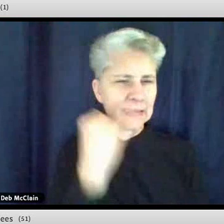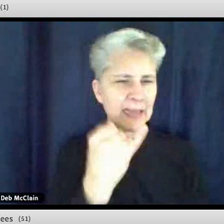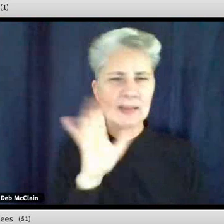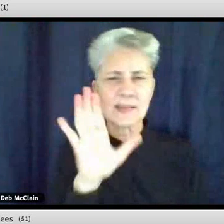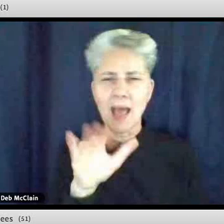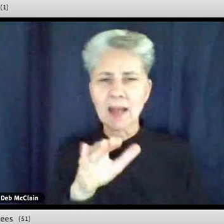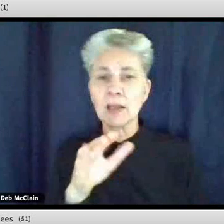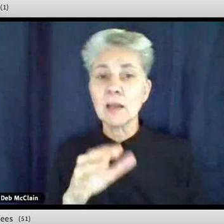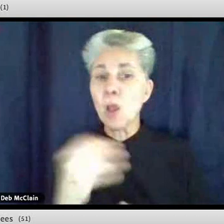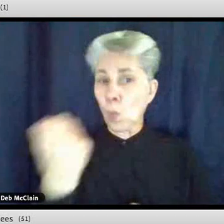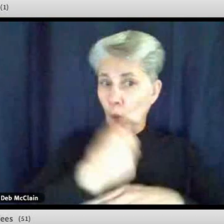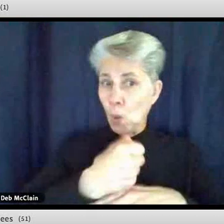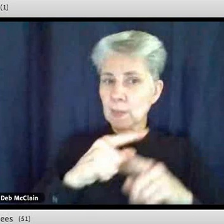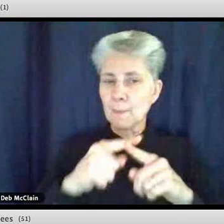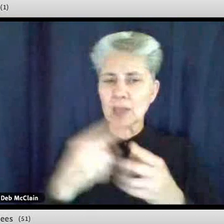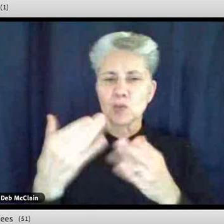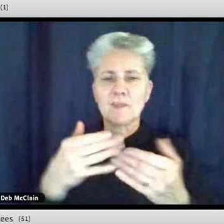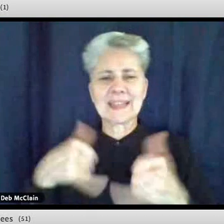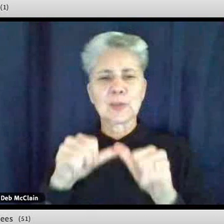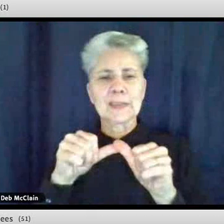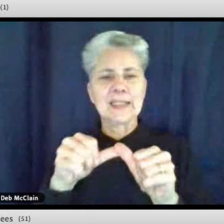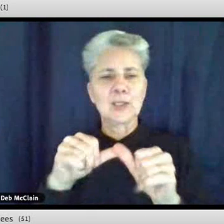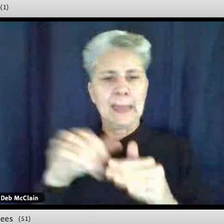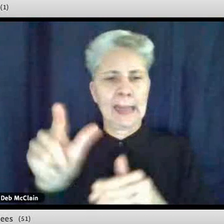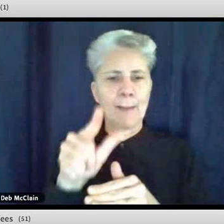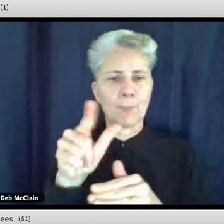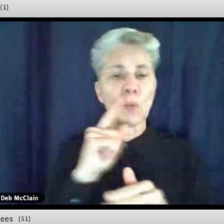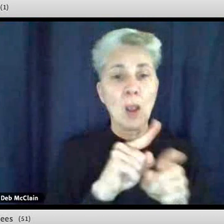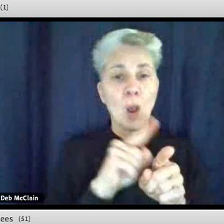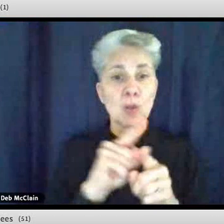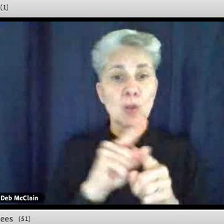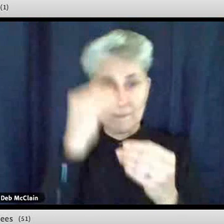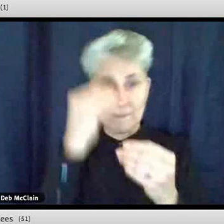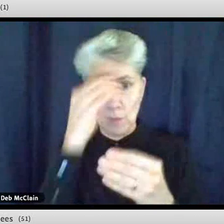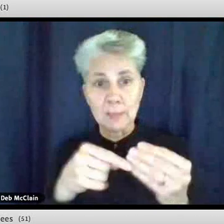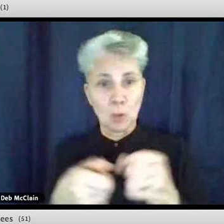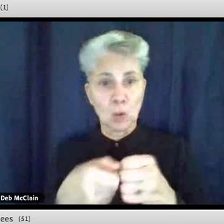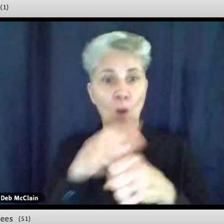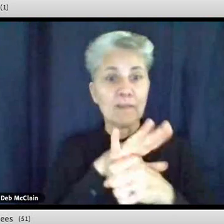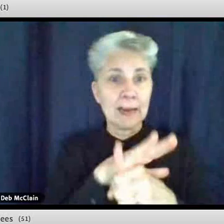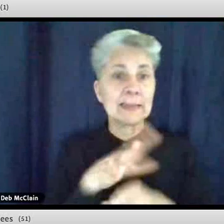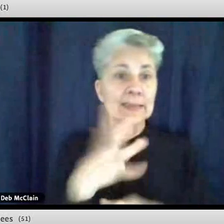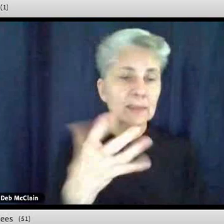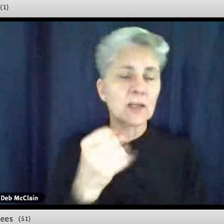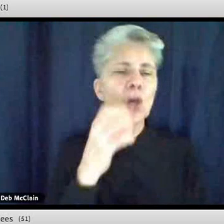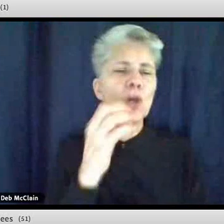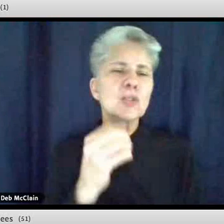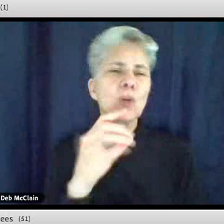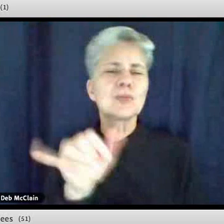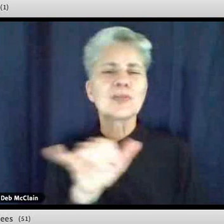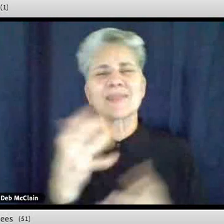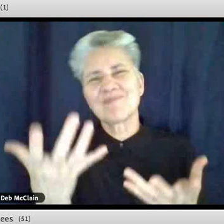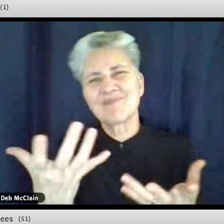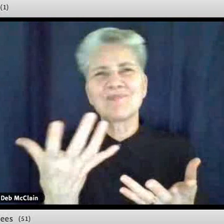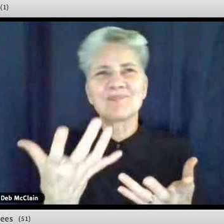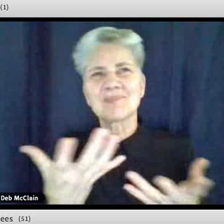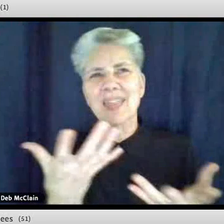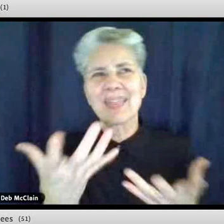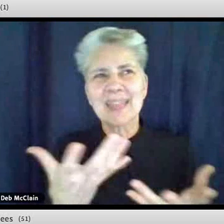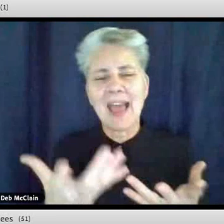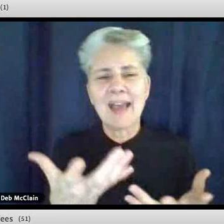they've done kind of the same thing. They've said, hey, our doors are closed, but our services continue. And hey, we also have information on